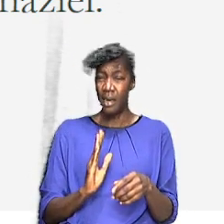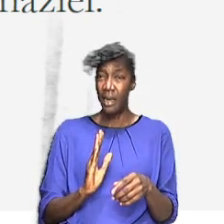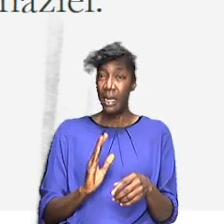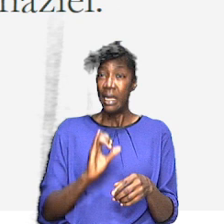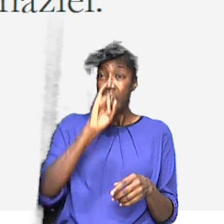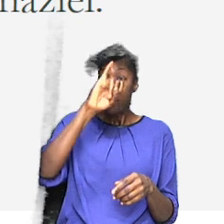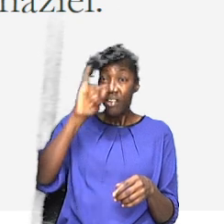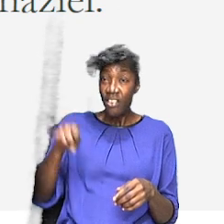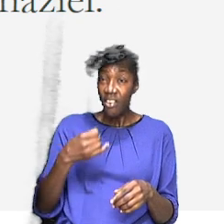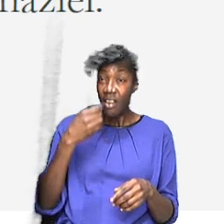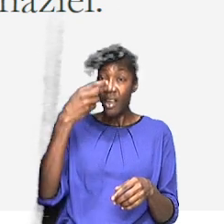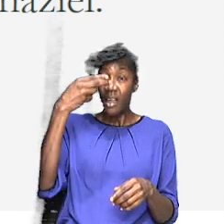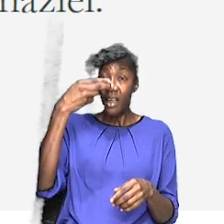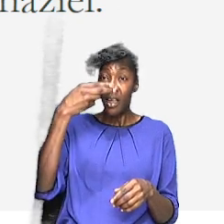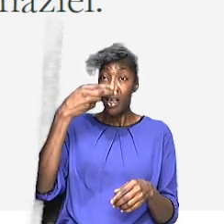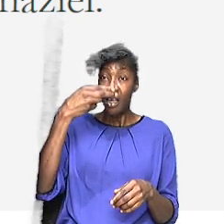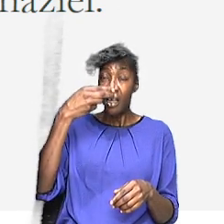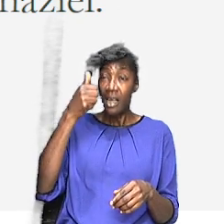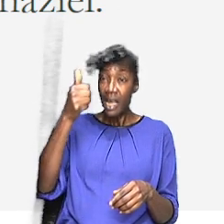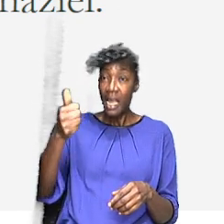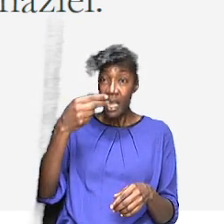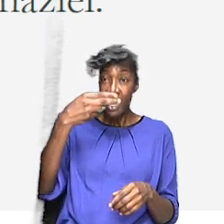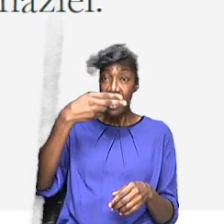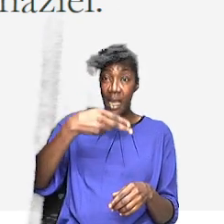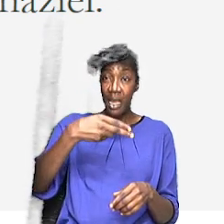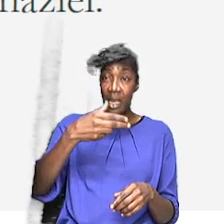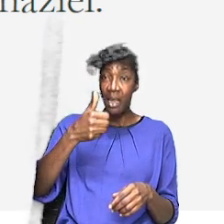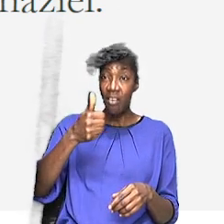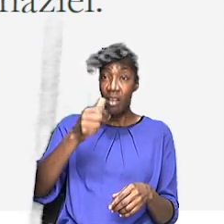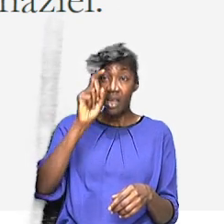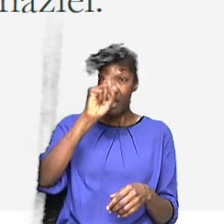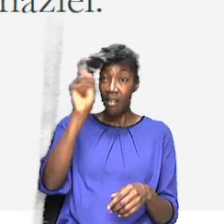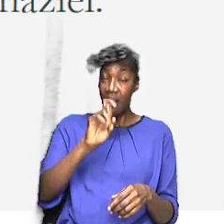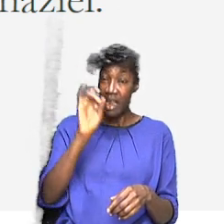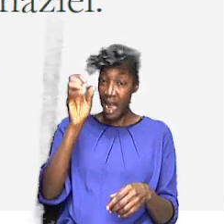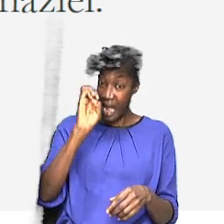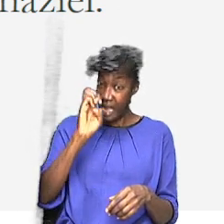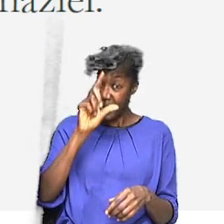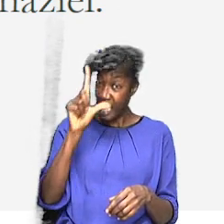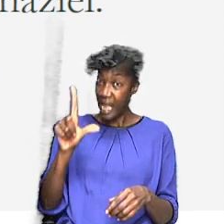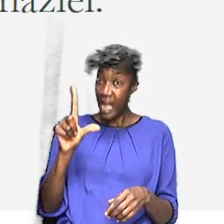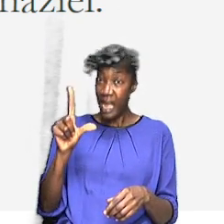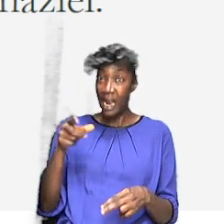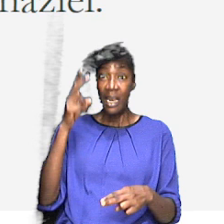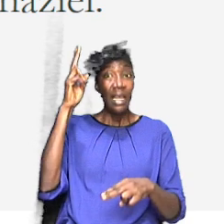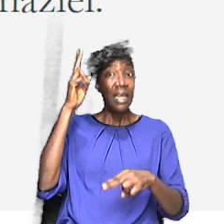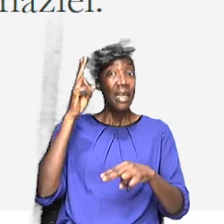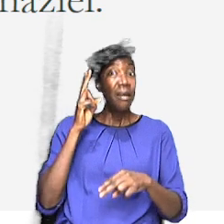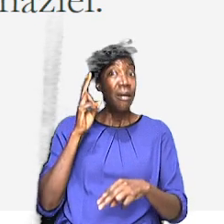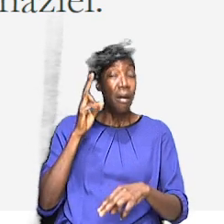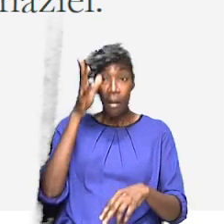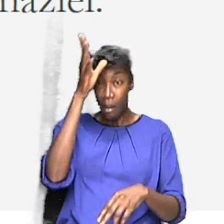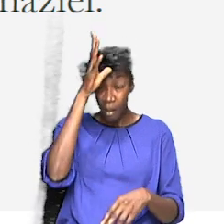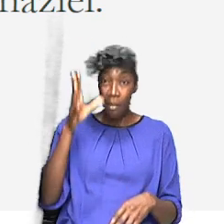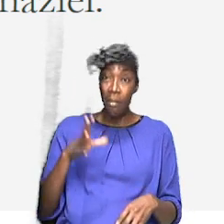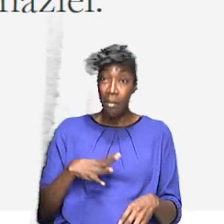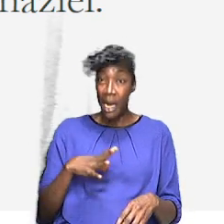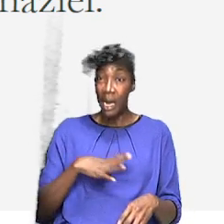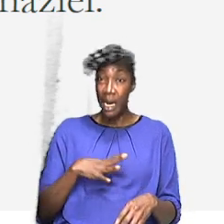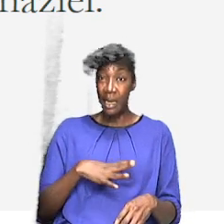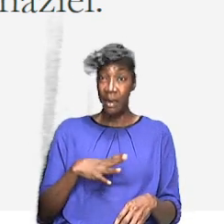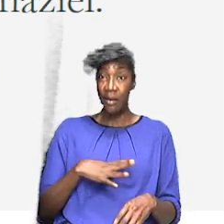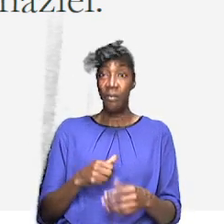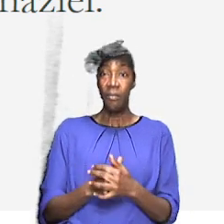Jehazel said, look here, man, you're going to win this battle. The strangest military formation was organized